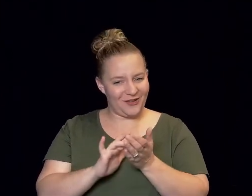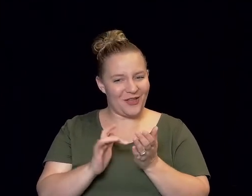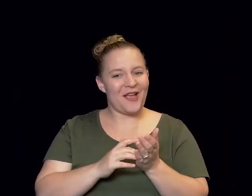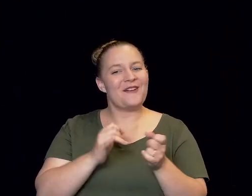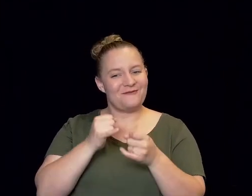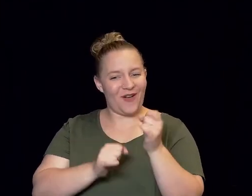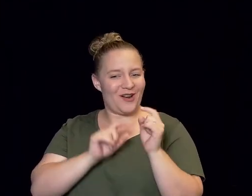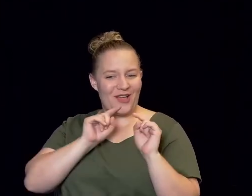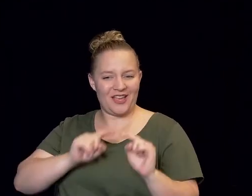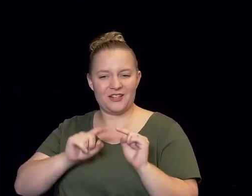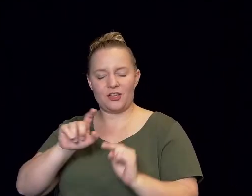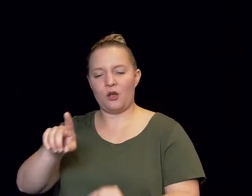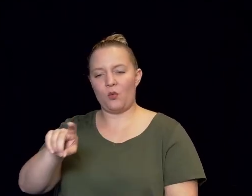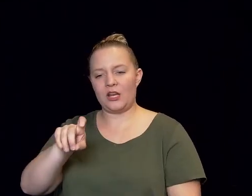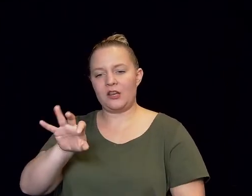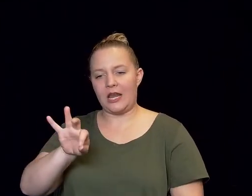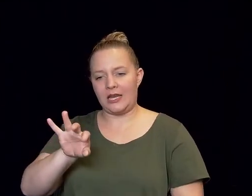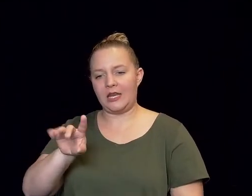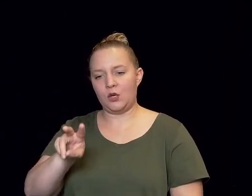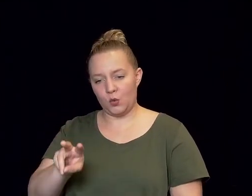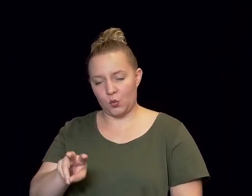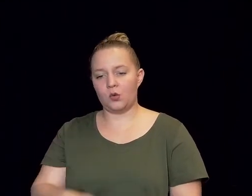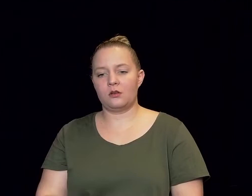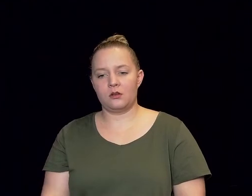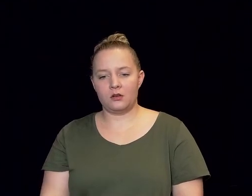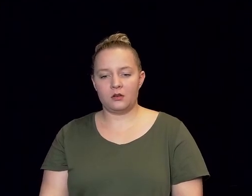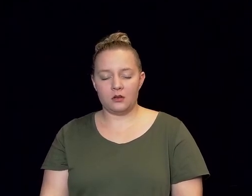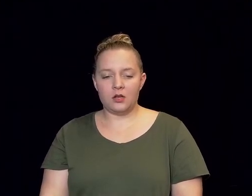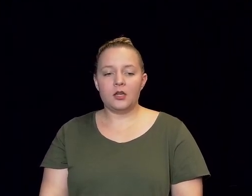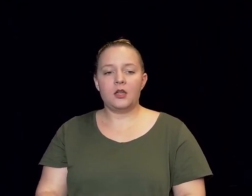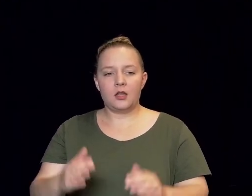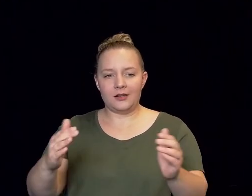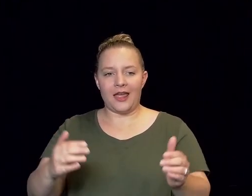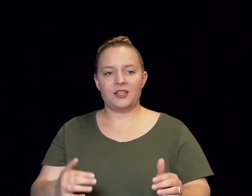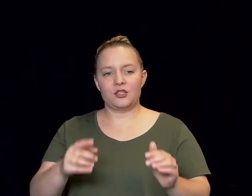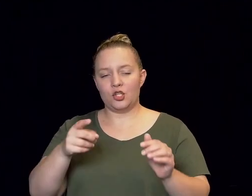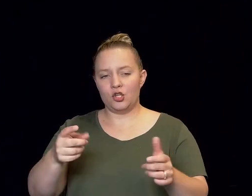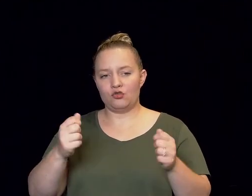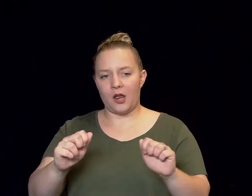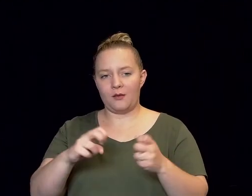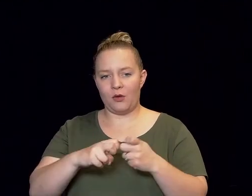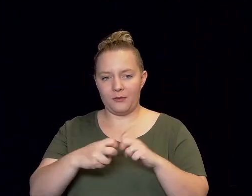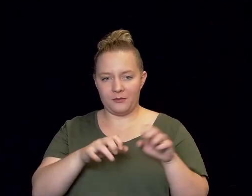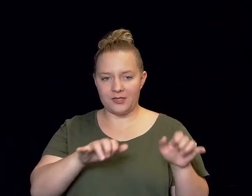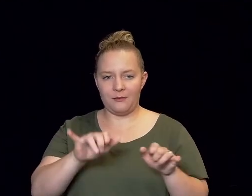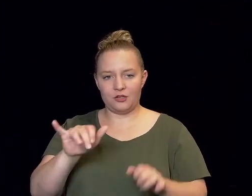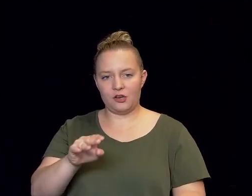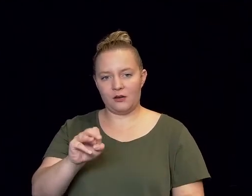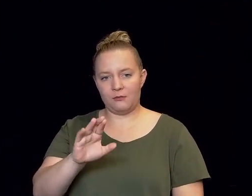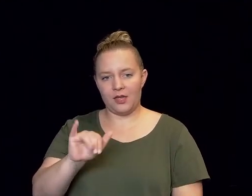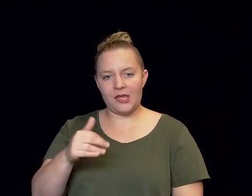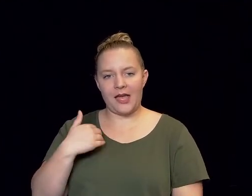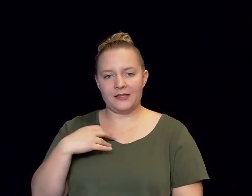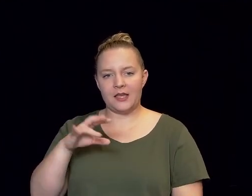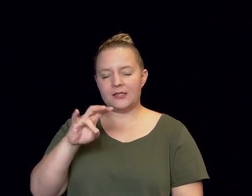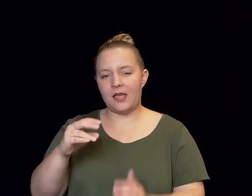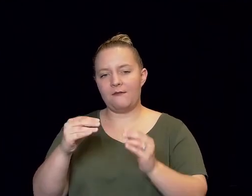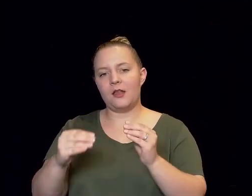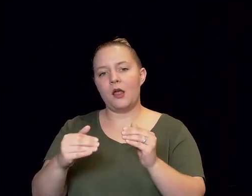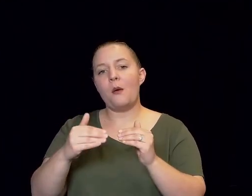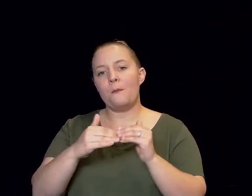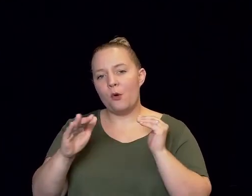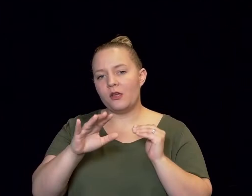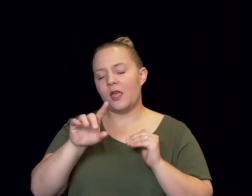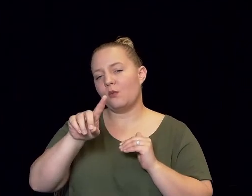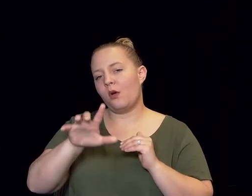right here is 192. Okay, the next you try problem, same thing. Jeremy has 7 more than 1/5